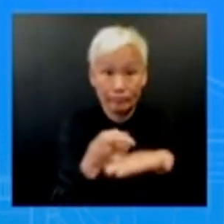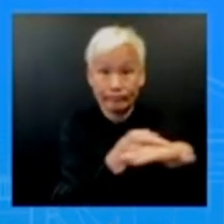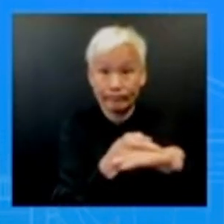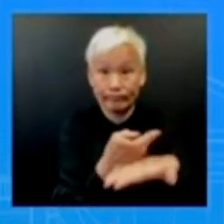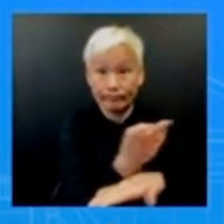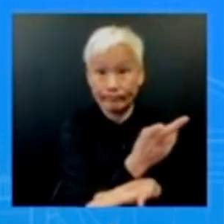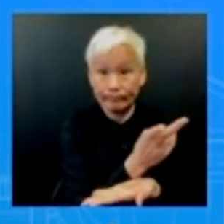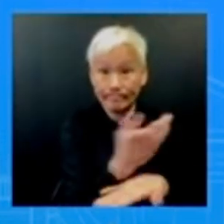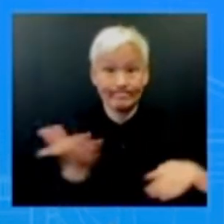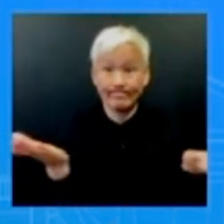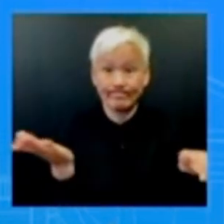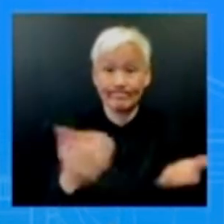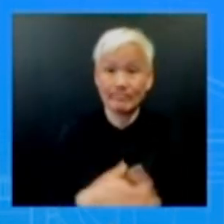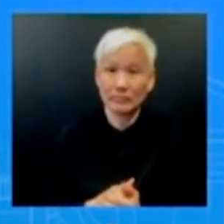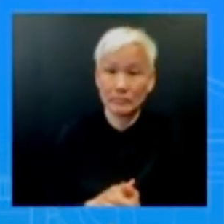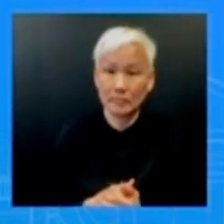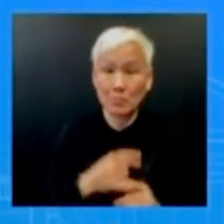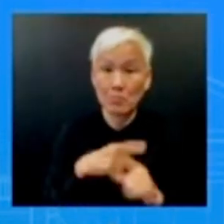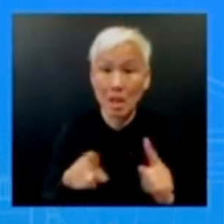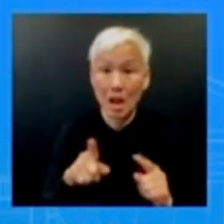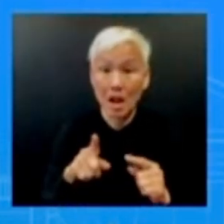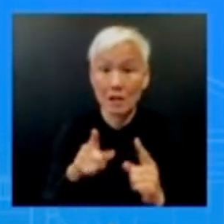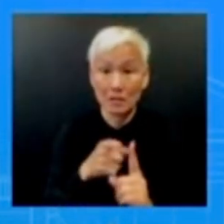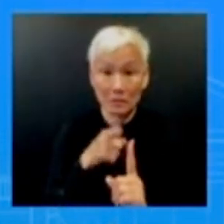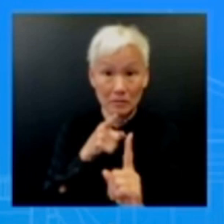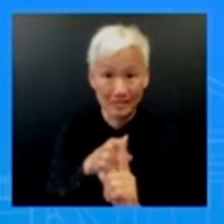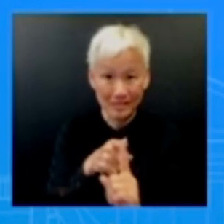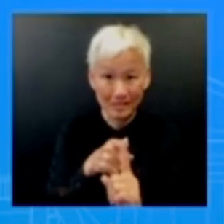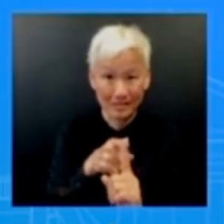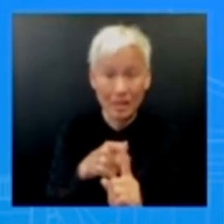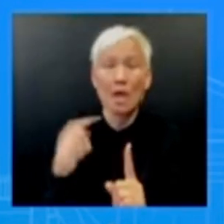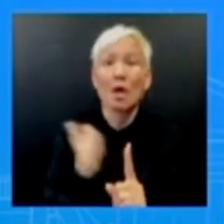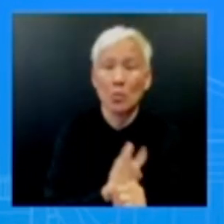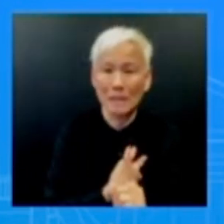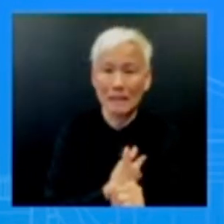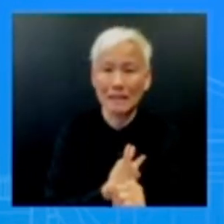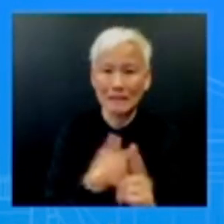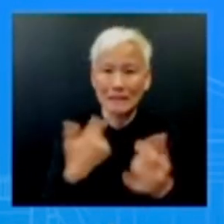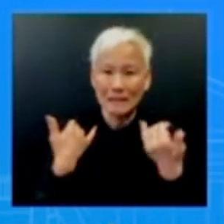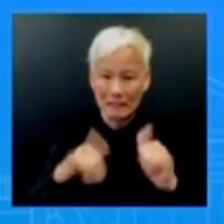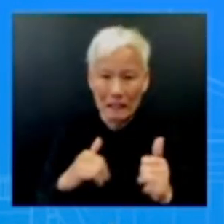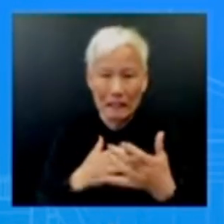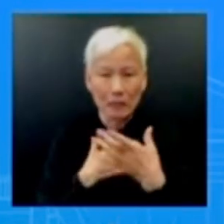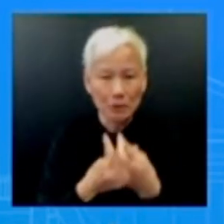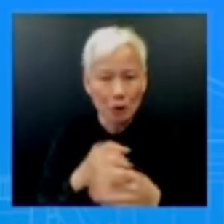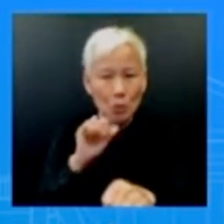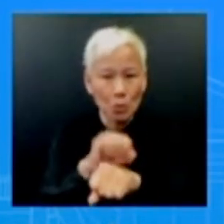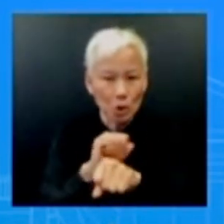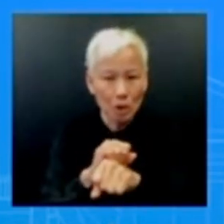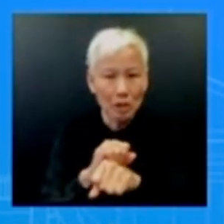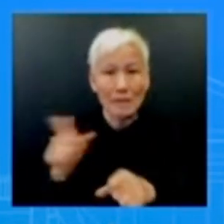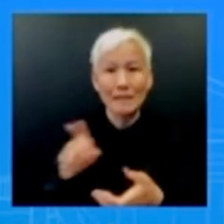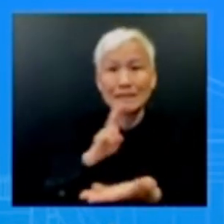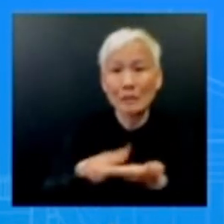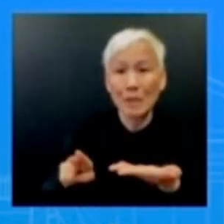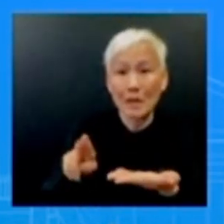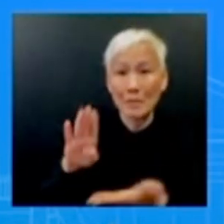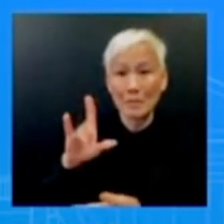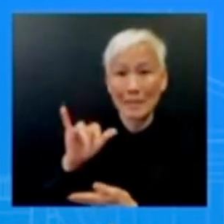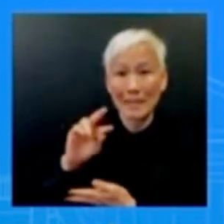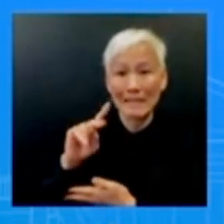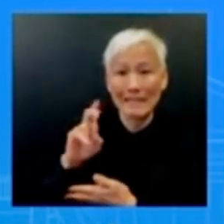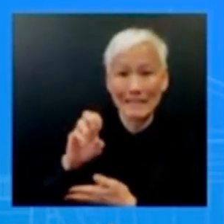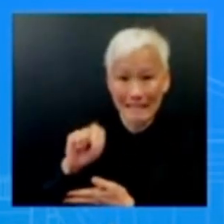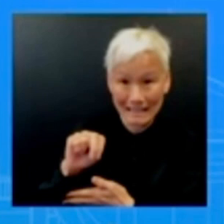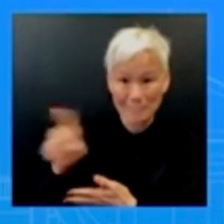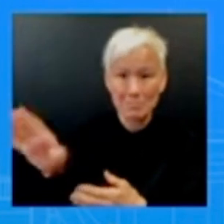this, we're still trying, you know, still interested in working towards getting Secretary Blinken back to Beijing. I mean, he was practically on the plane